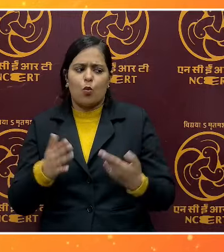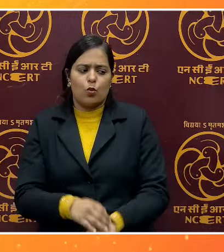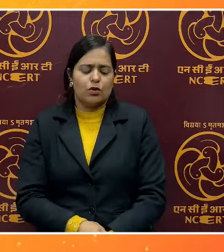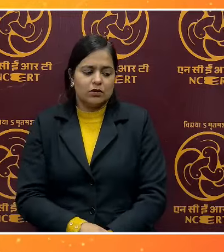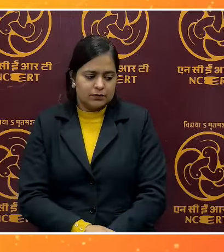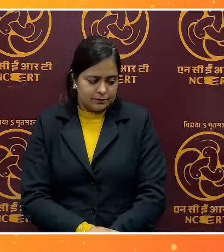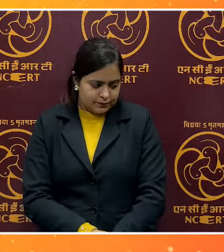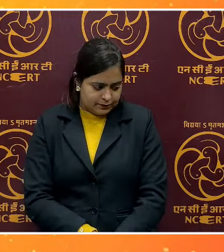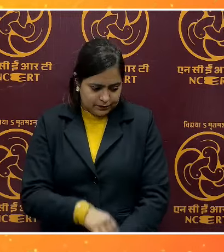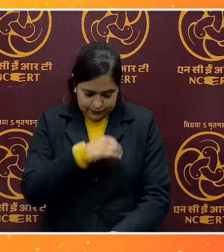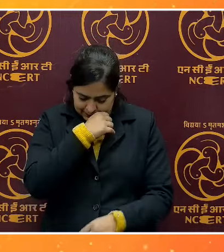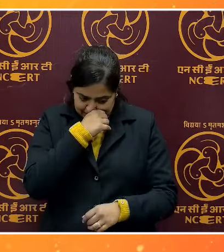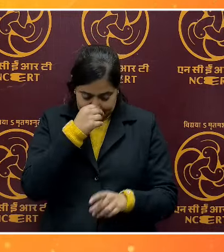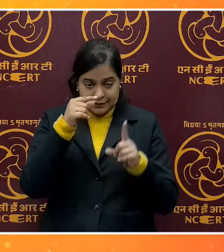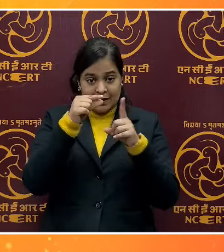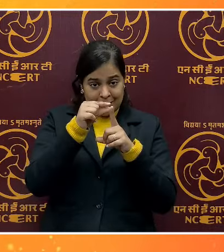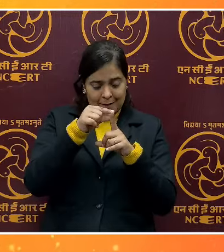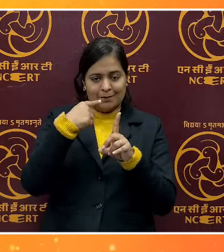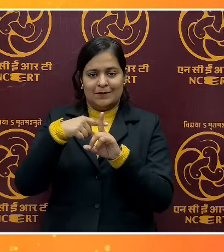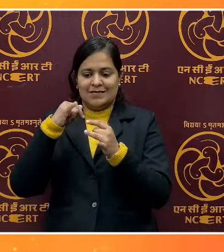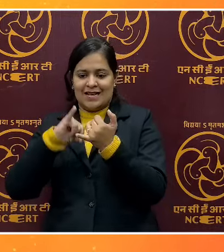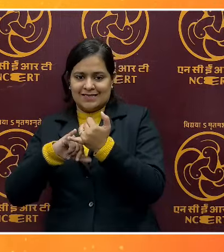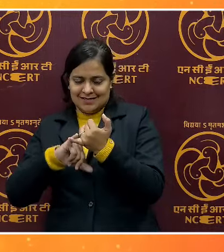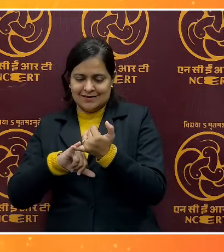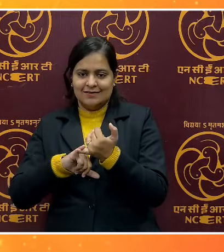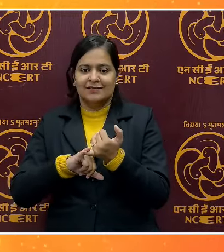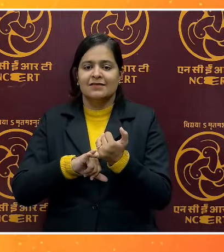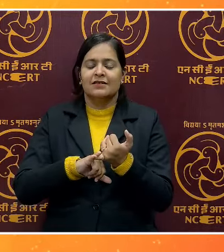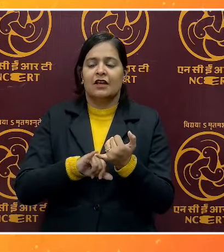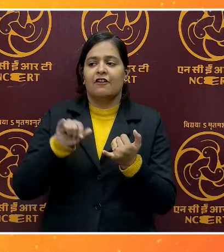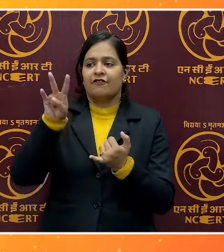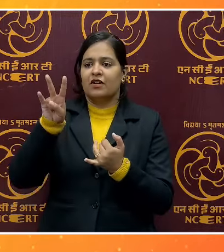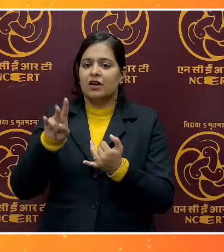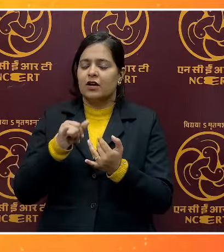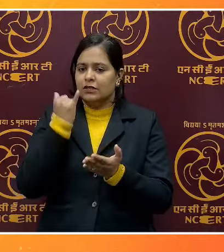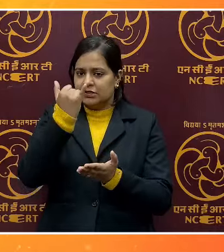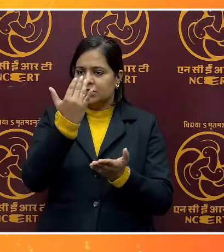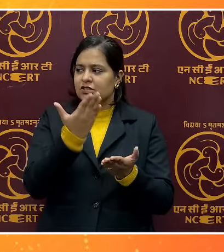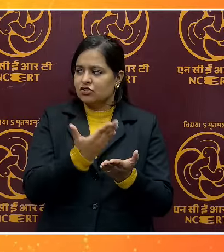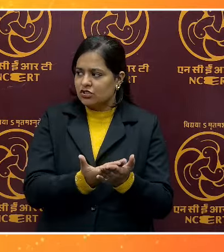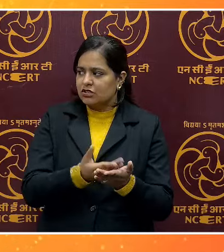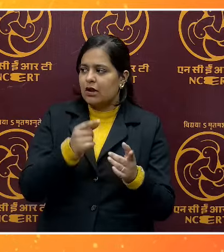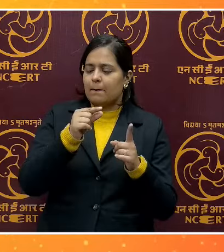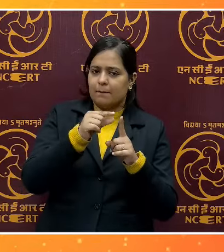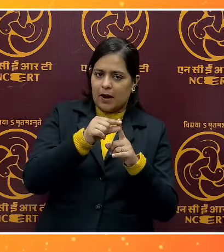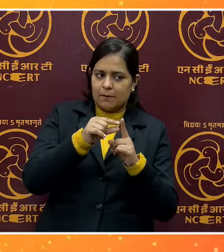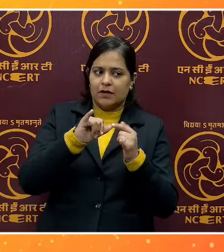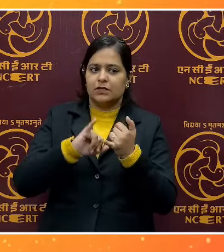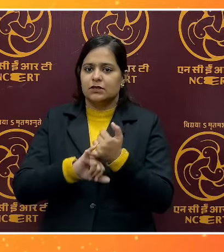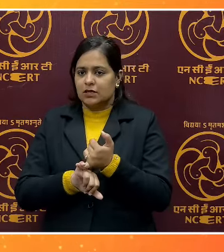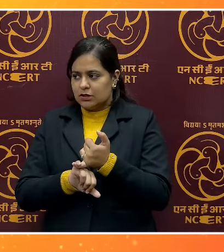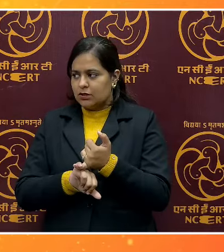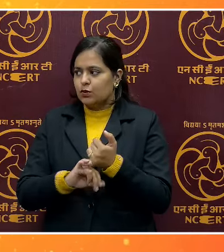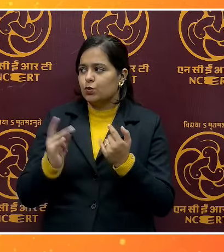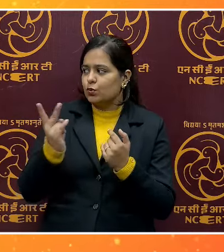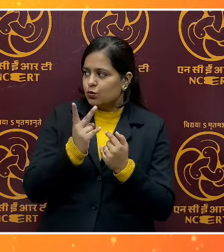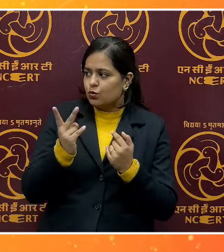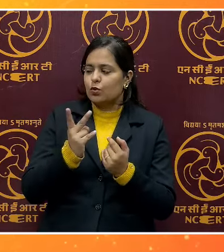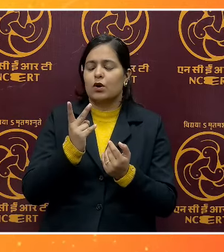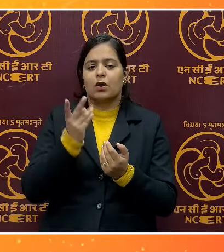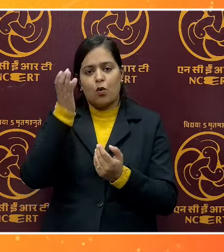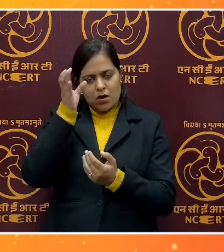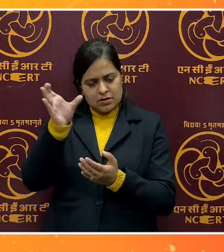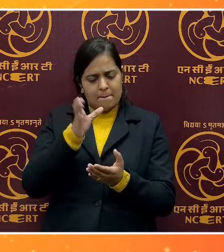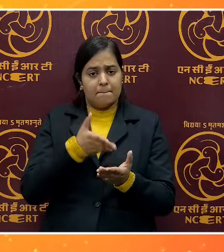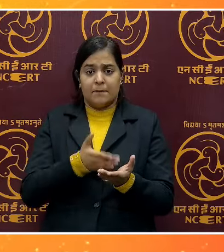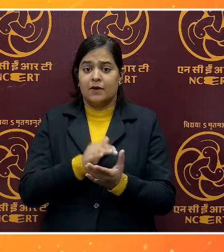and secondary valency concept, Werner has proposed and explained the primary and secondary valency concept. Okay. When we